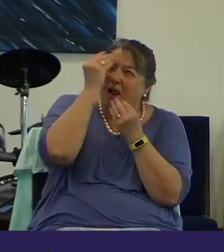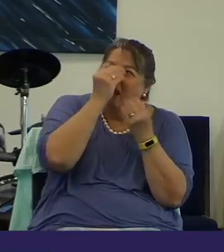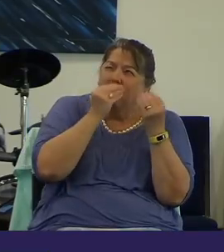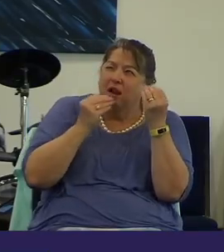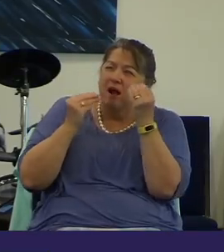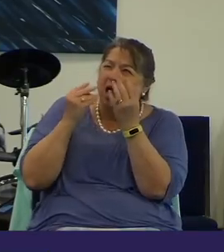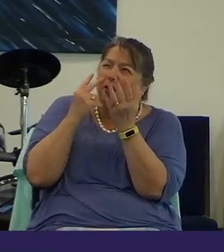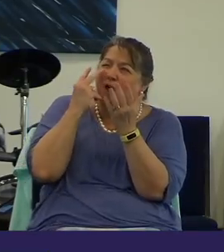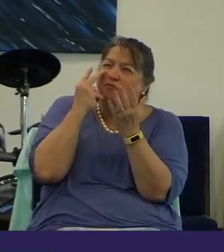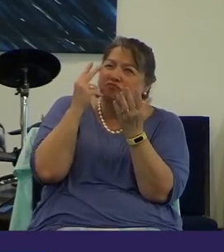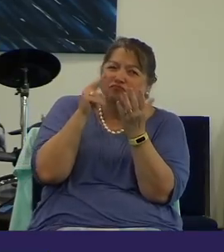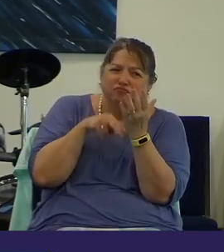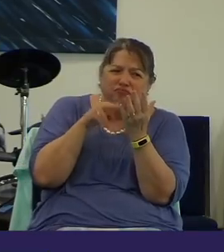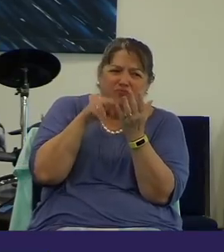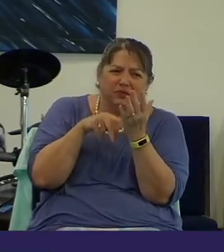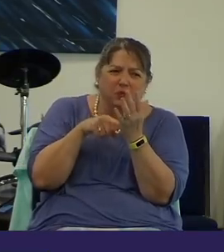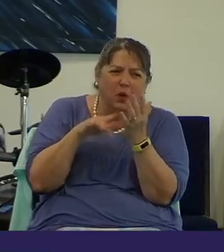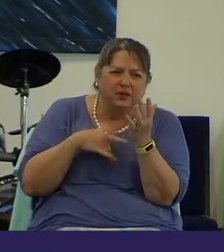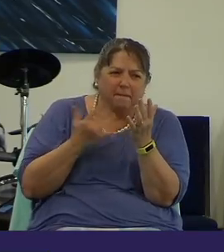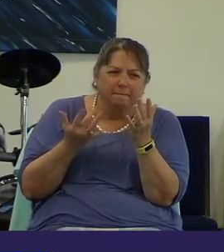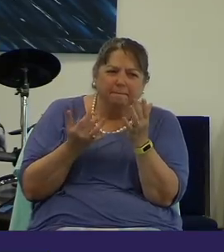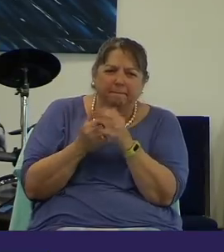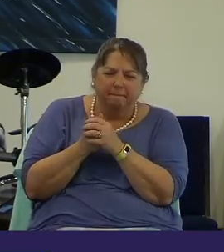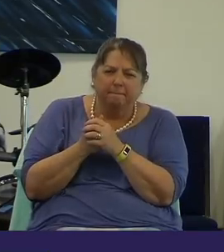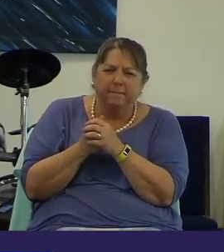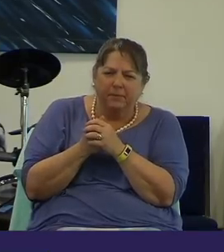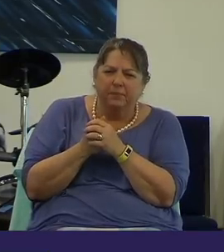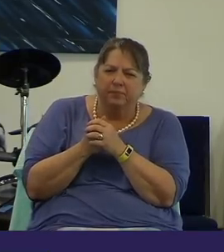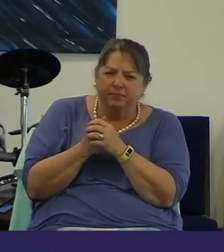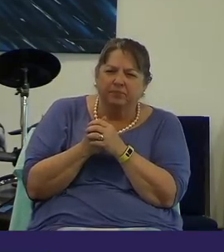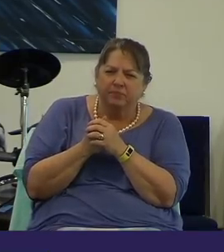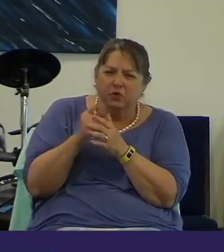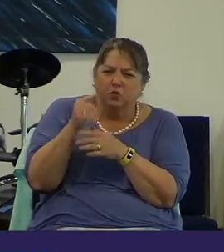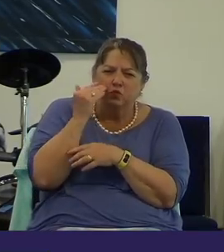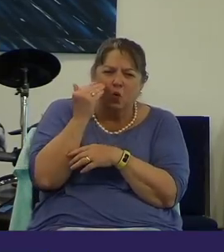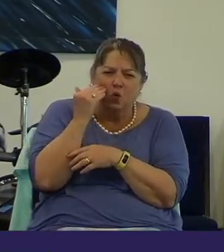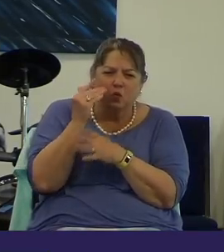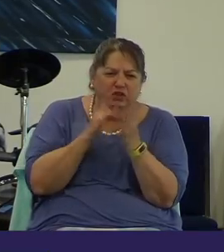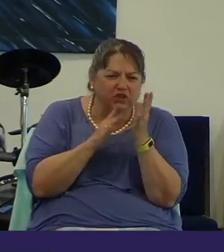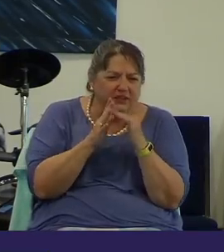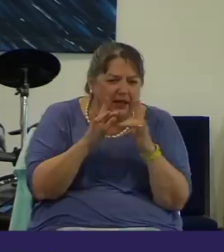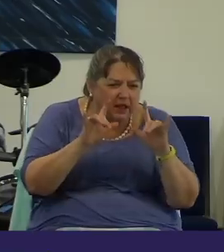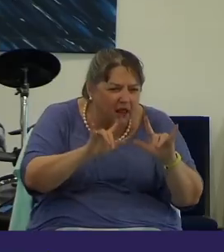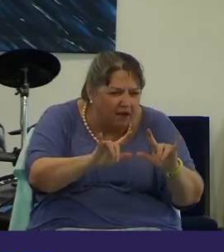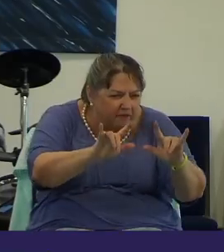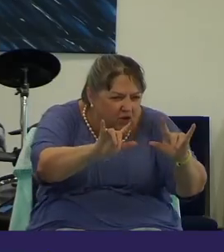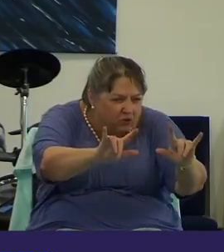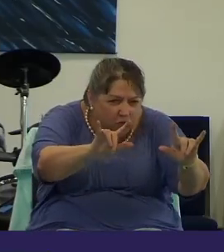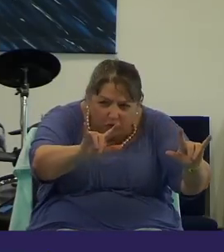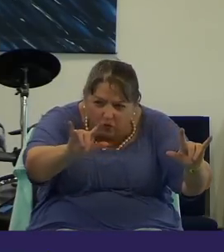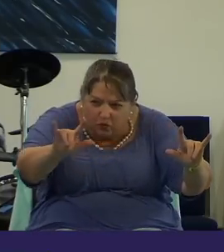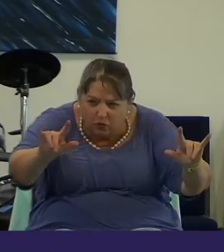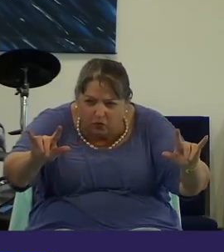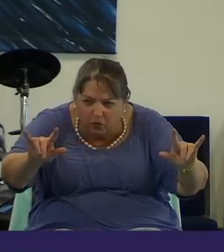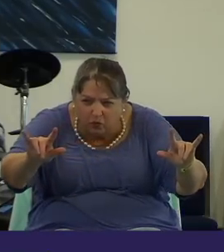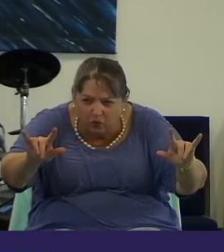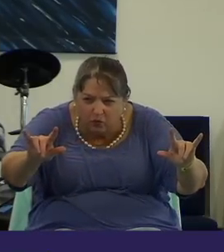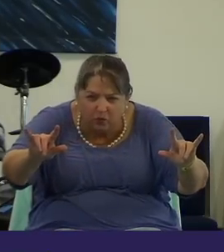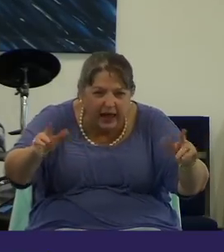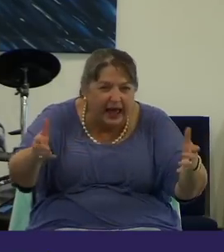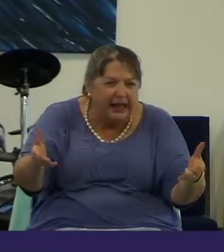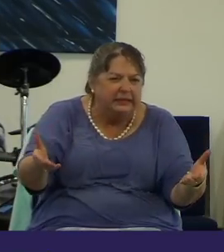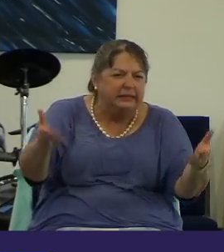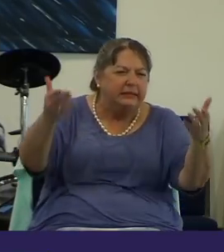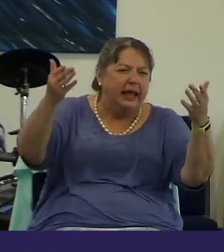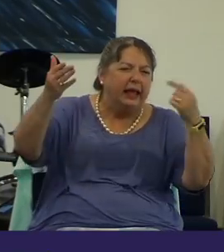read that. The agony, the pain, the weight that he carried for you. I'm going to ask you to stand if you just want to say, thank you,